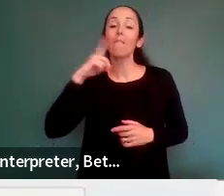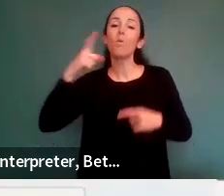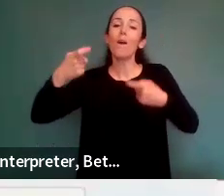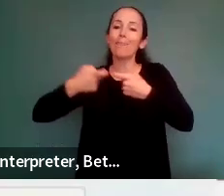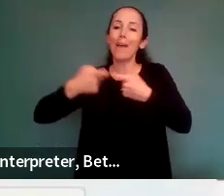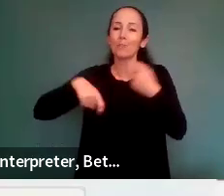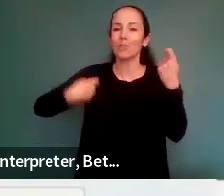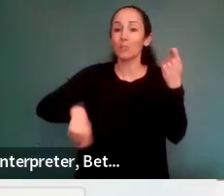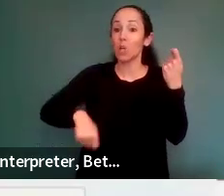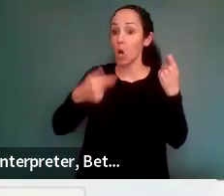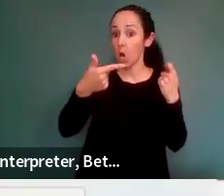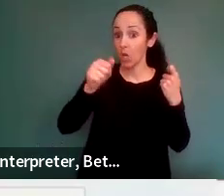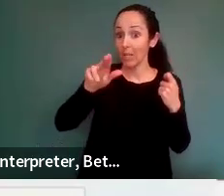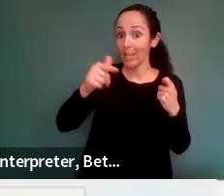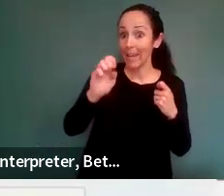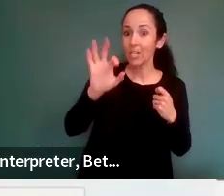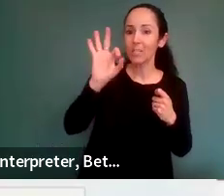9.5 through 48.